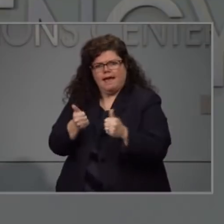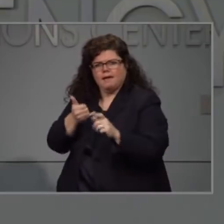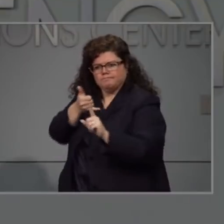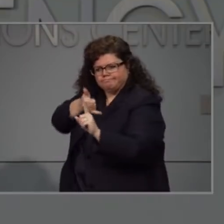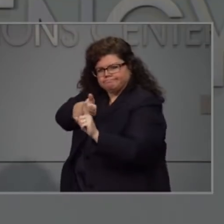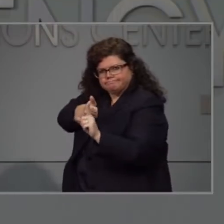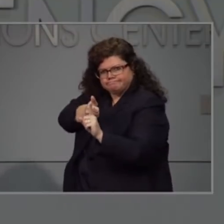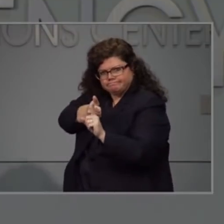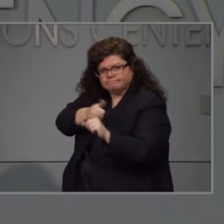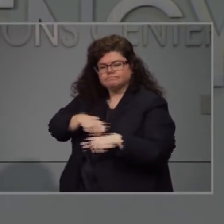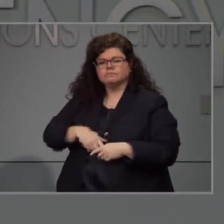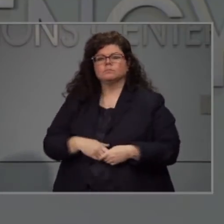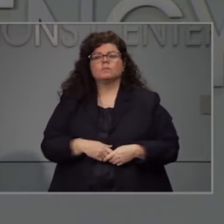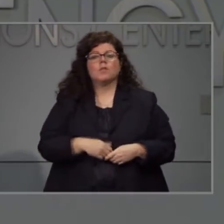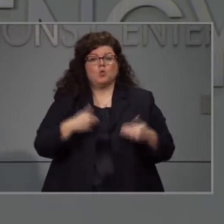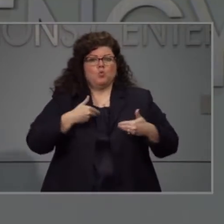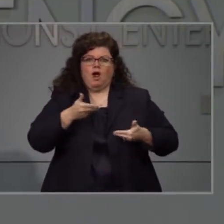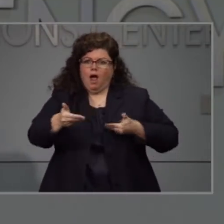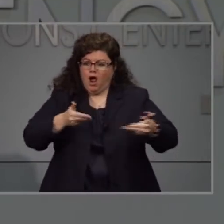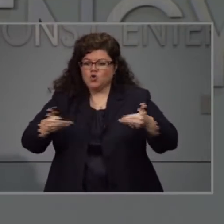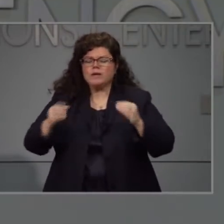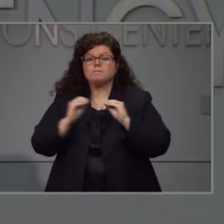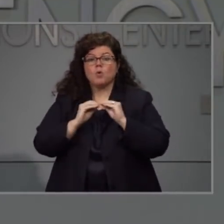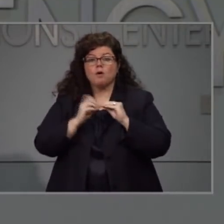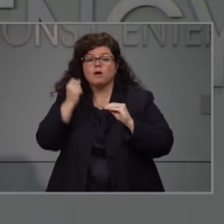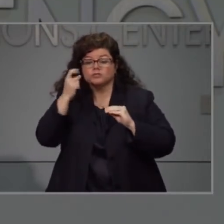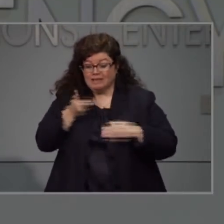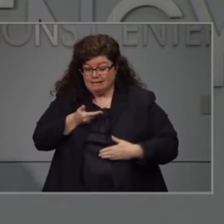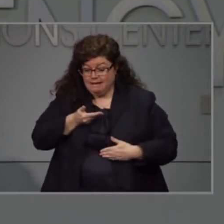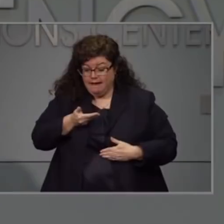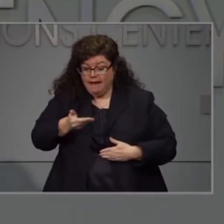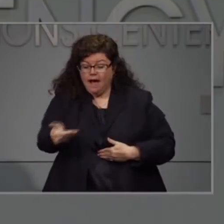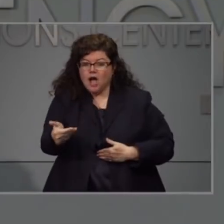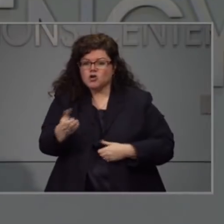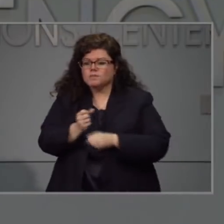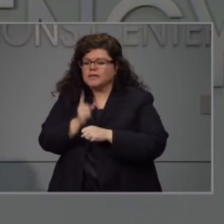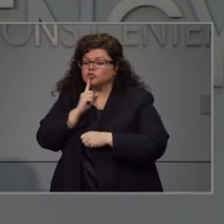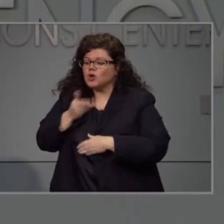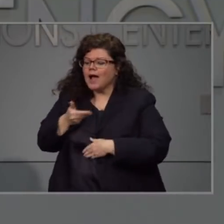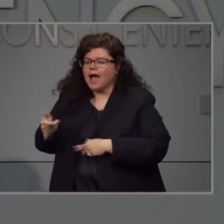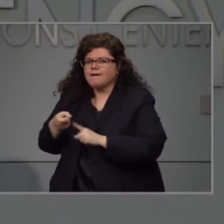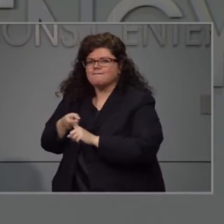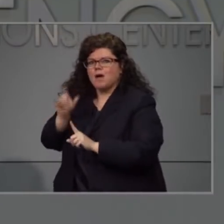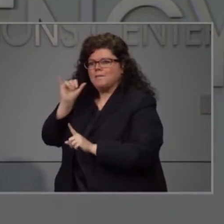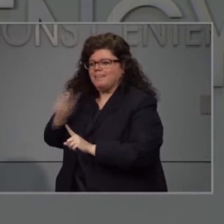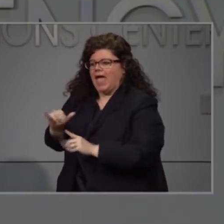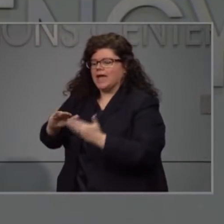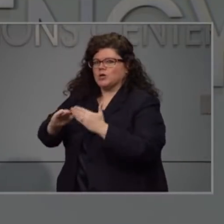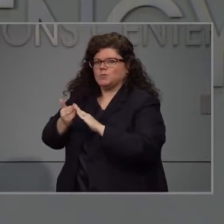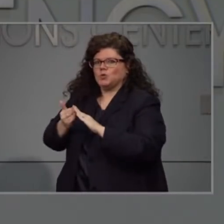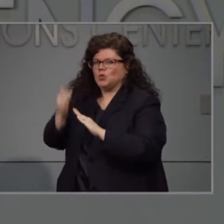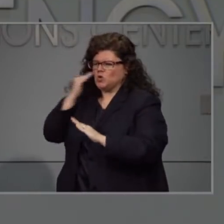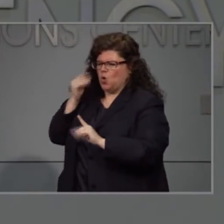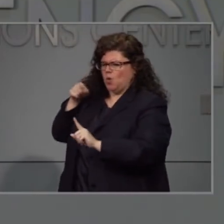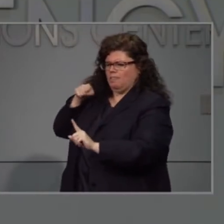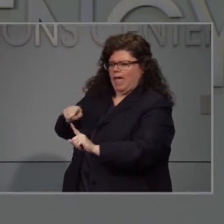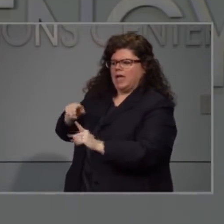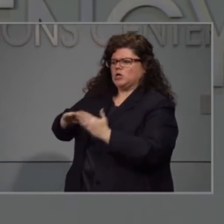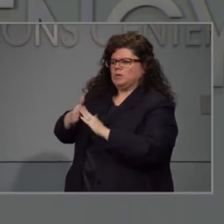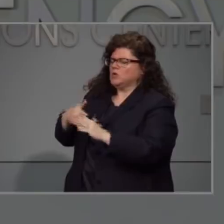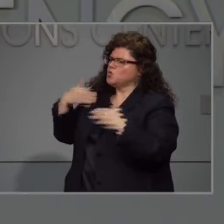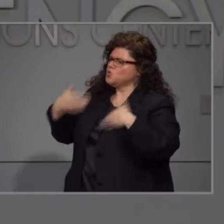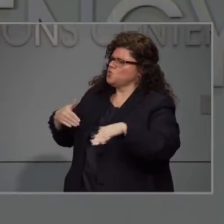been doing hiring in a way to make sure that we are bringing on folks who are from the communities that we know are most